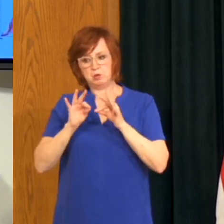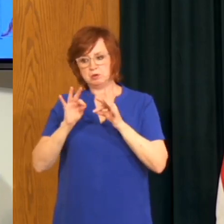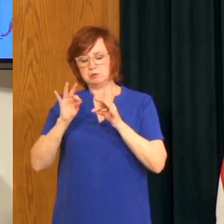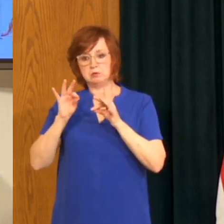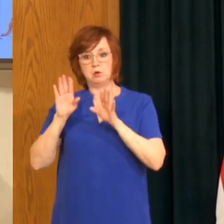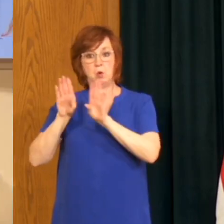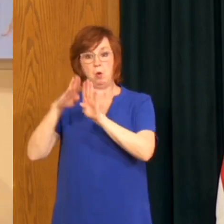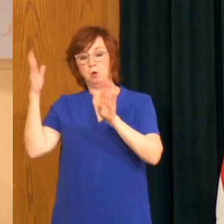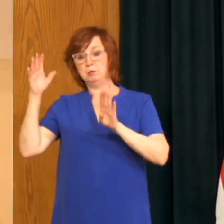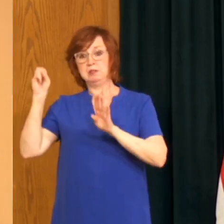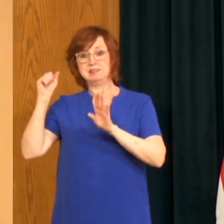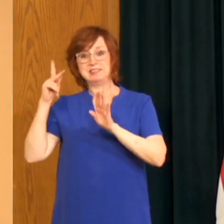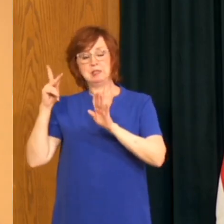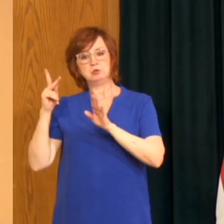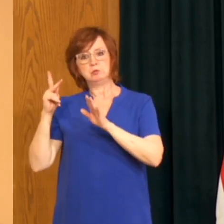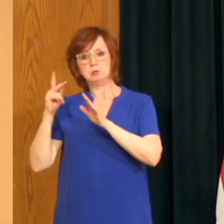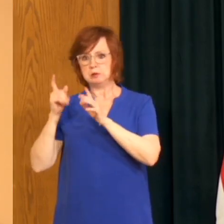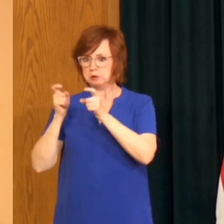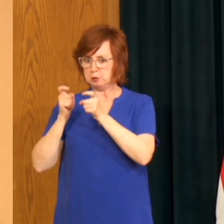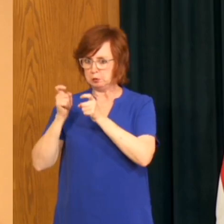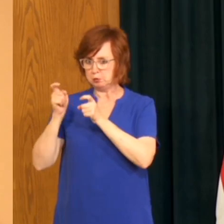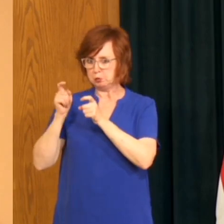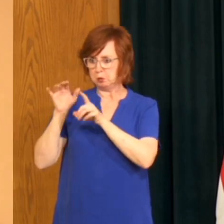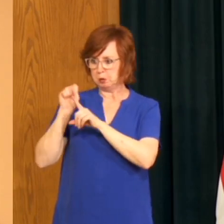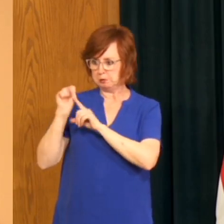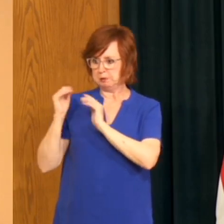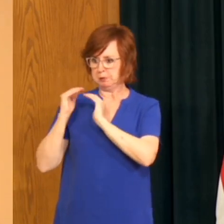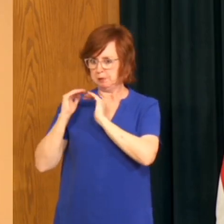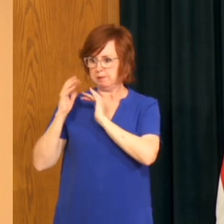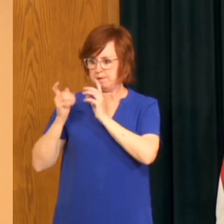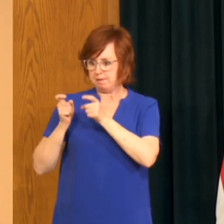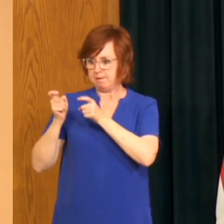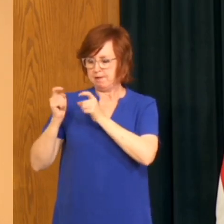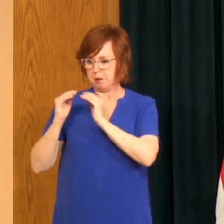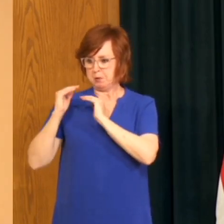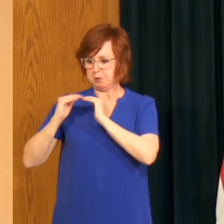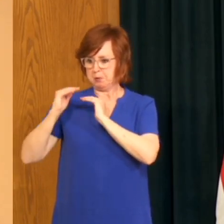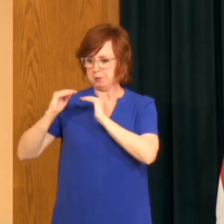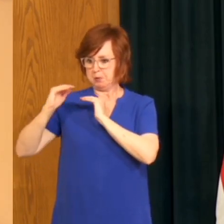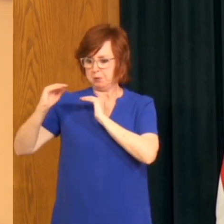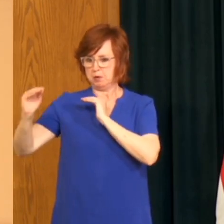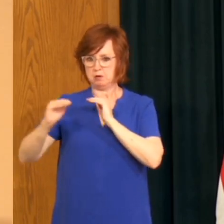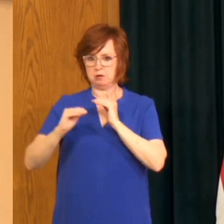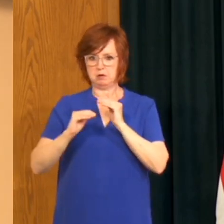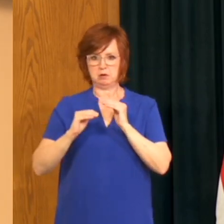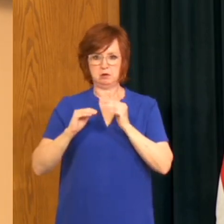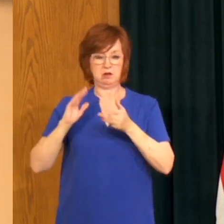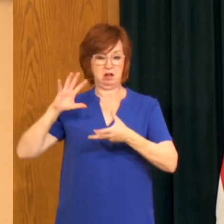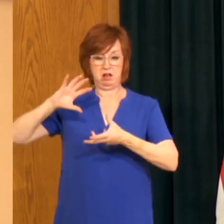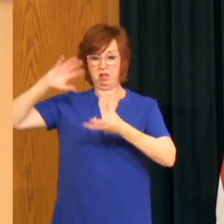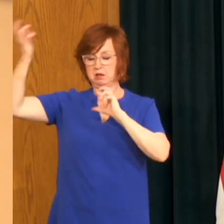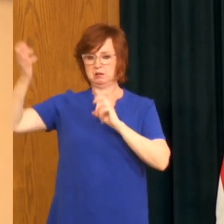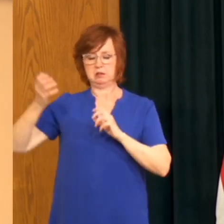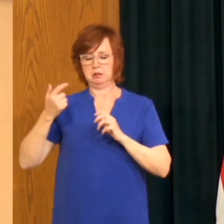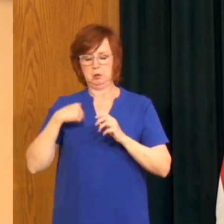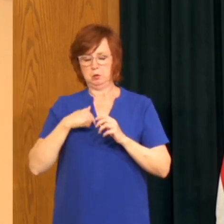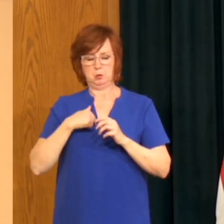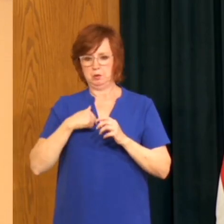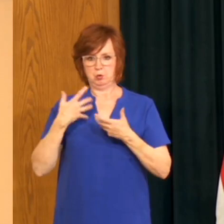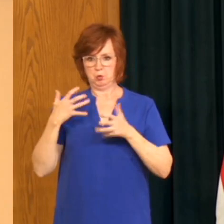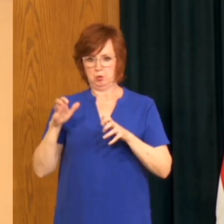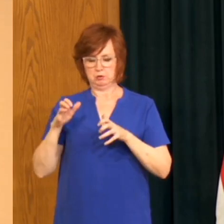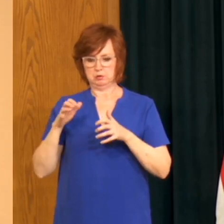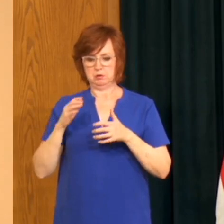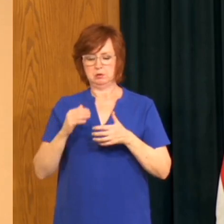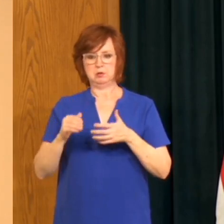course, in the fall, there'll be other major events that will have to be considered. But I think if we can allow phase 3